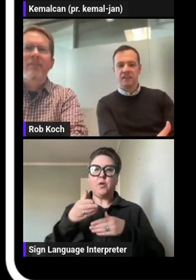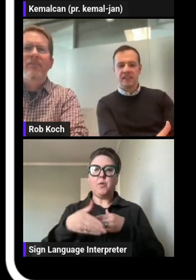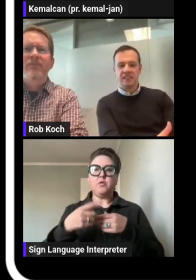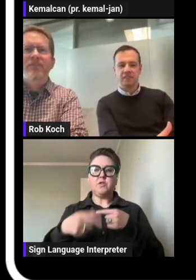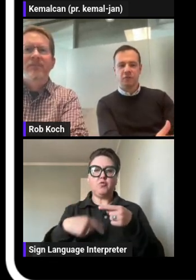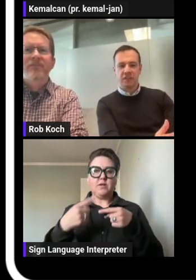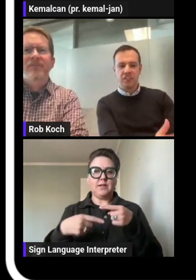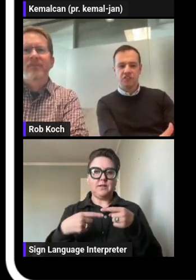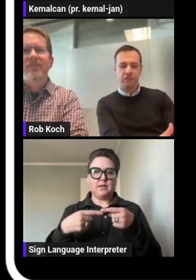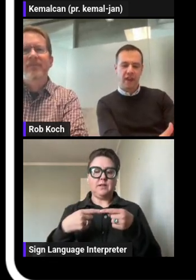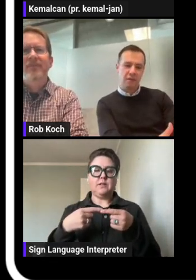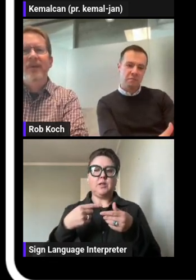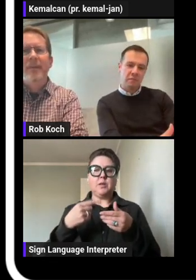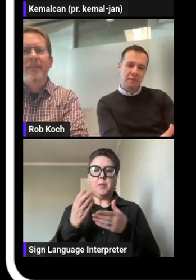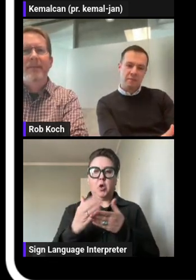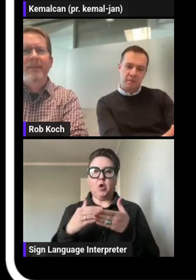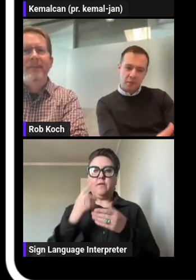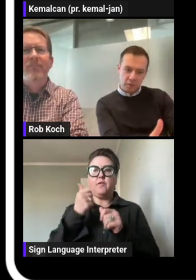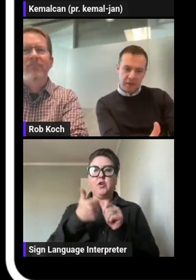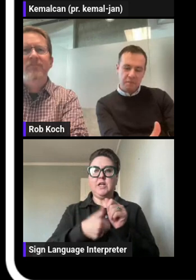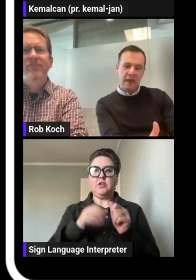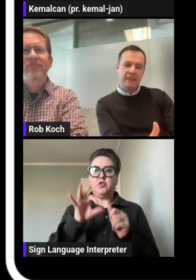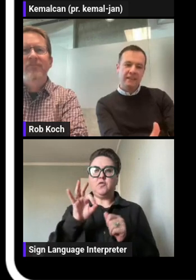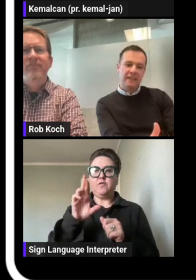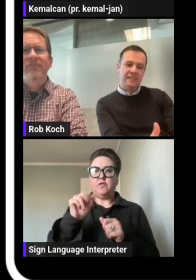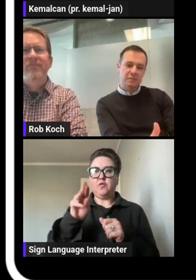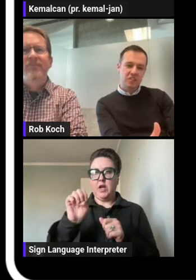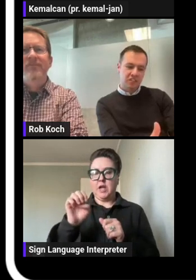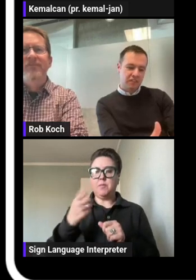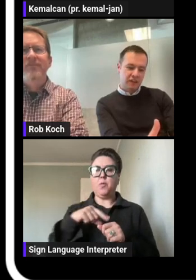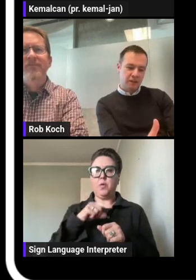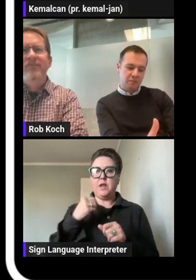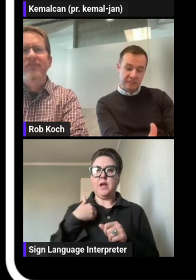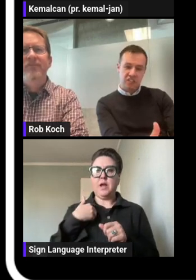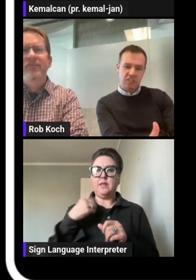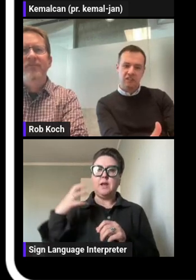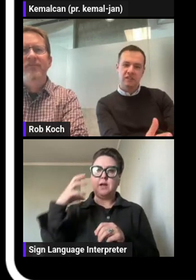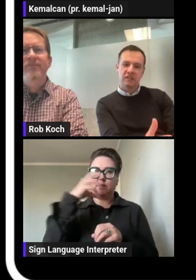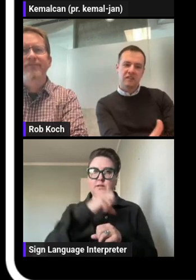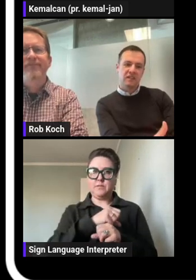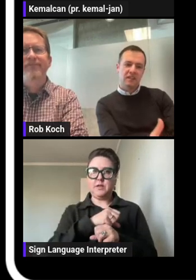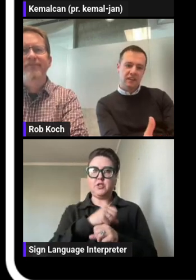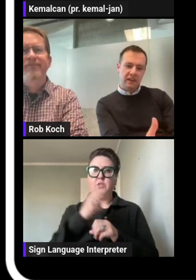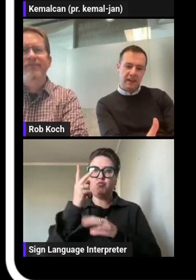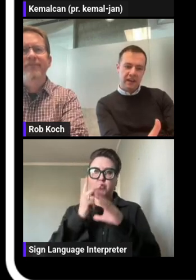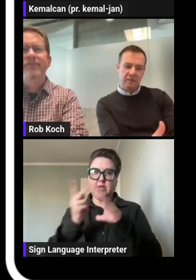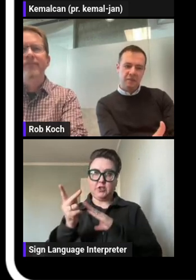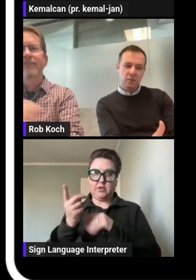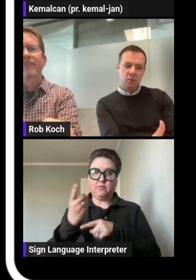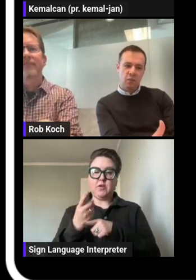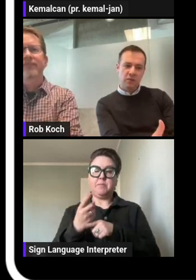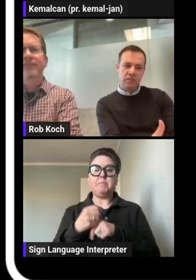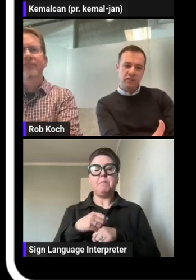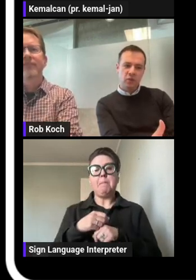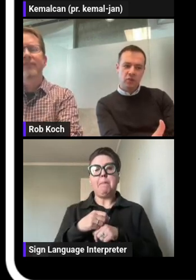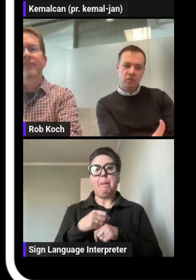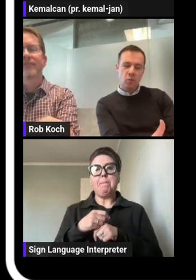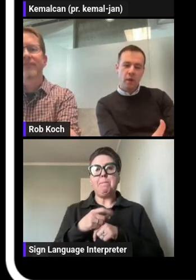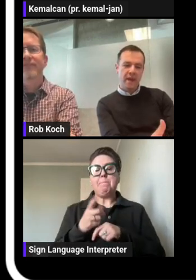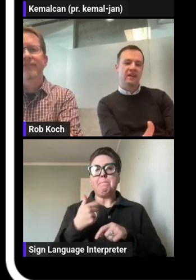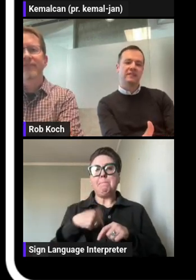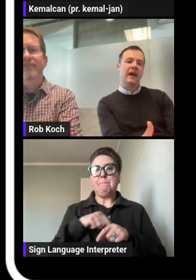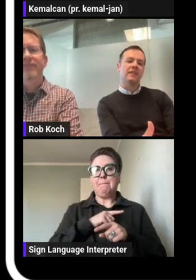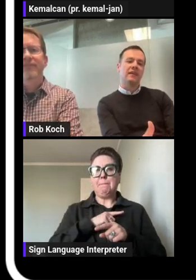we, as I said, for each frame, we had the estimation prediction, and we